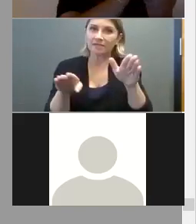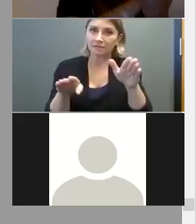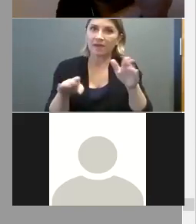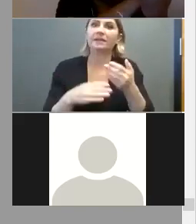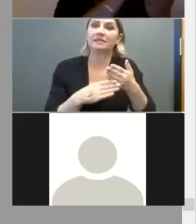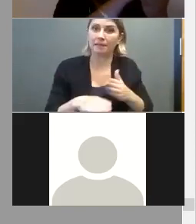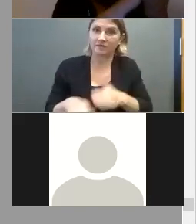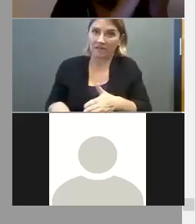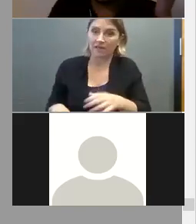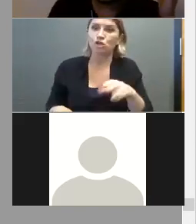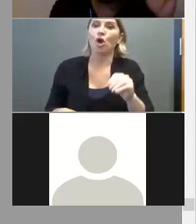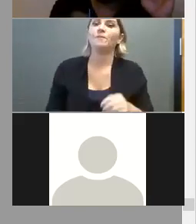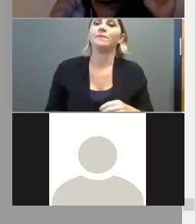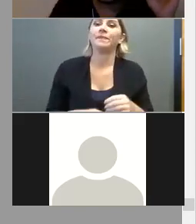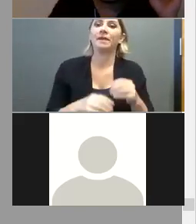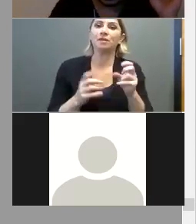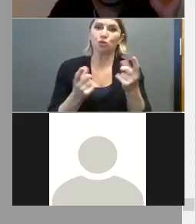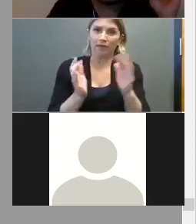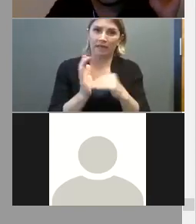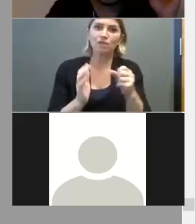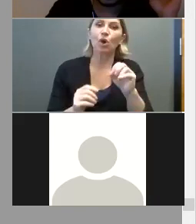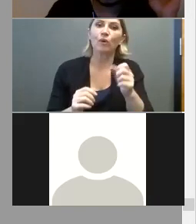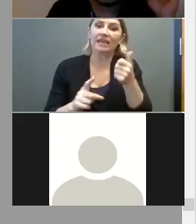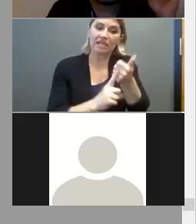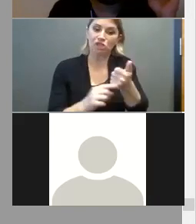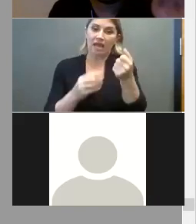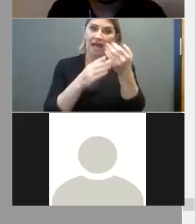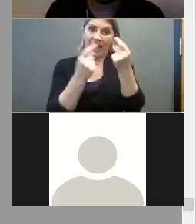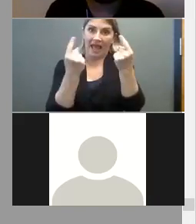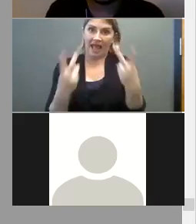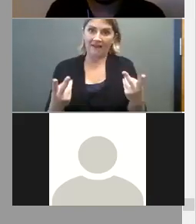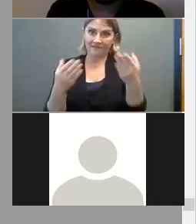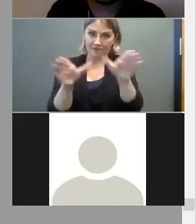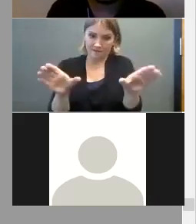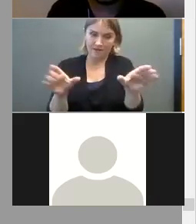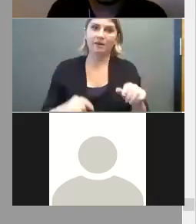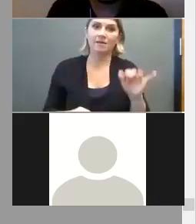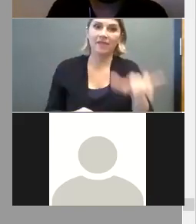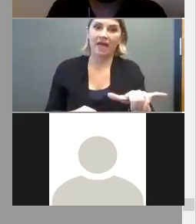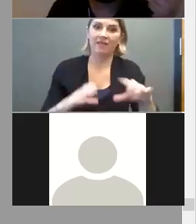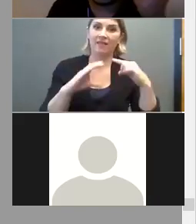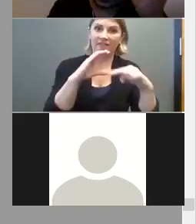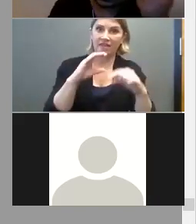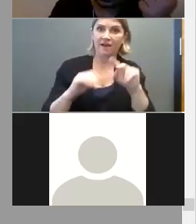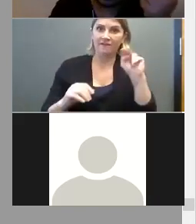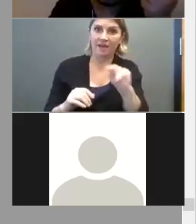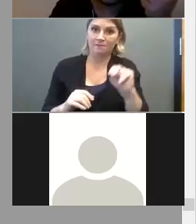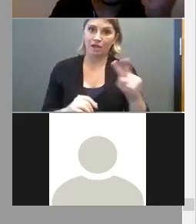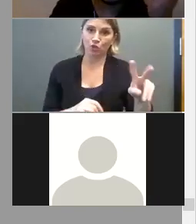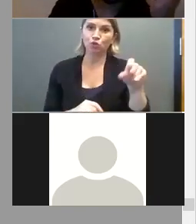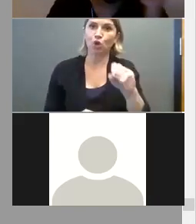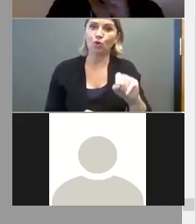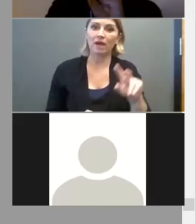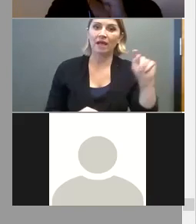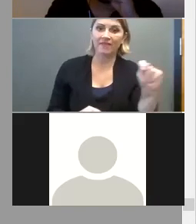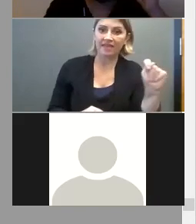halves, n by 2 and n by 2, where each half is going to be of t of n by 2. So each half is t of n by